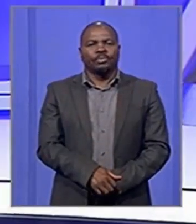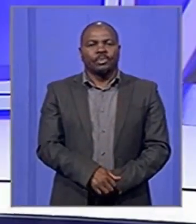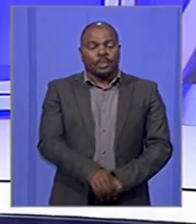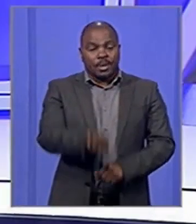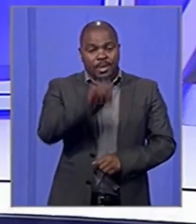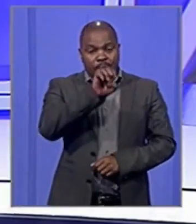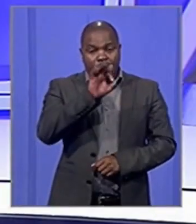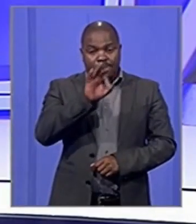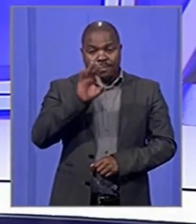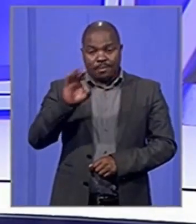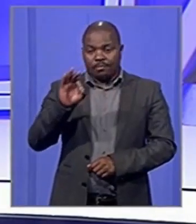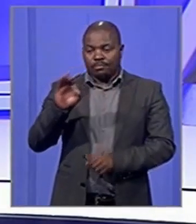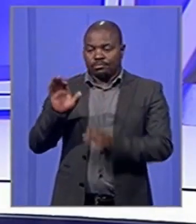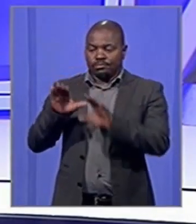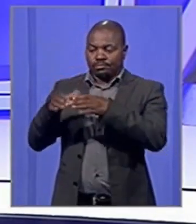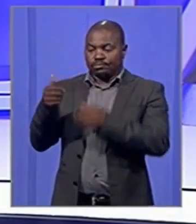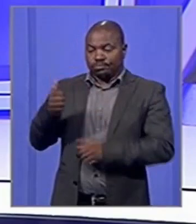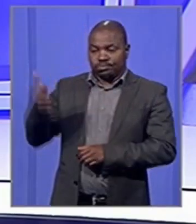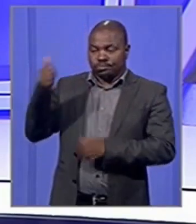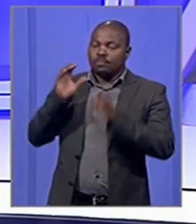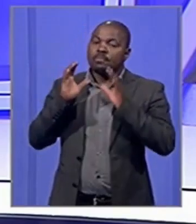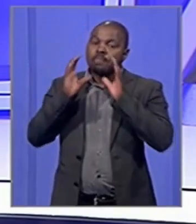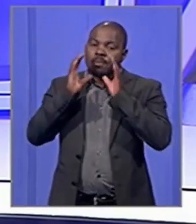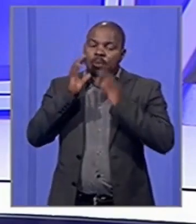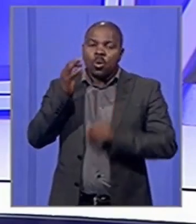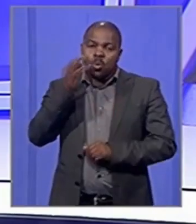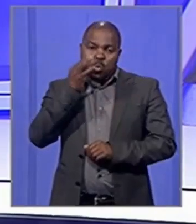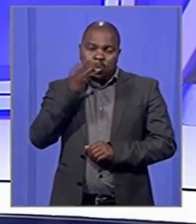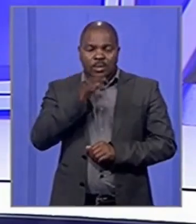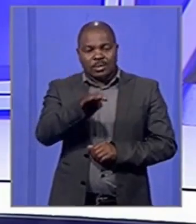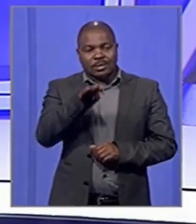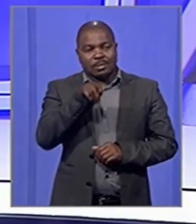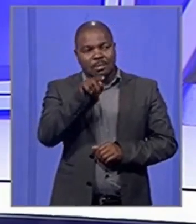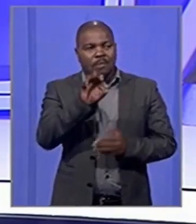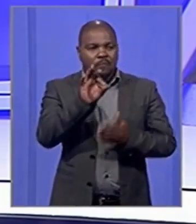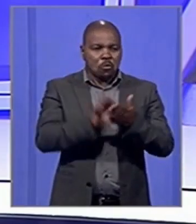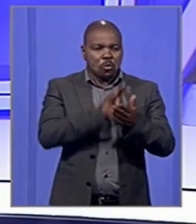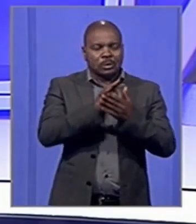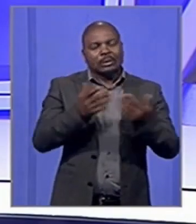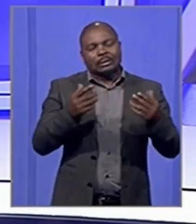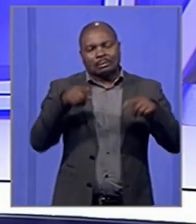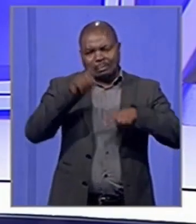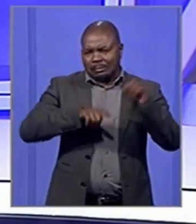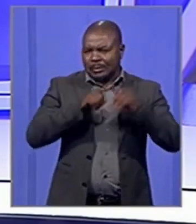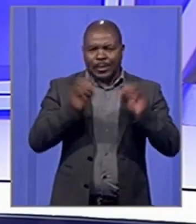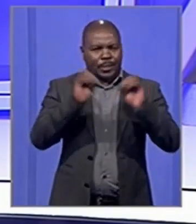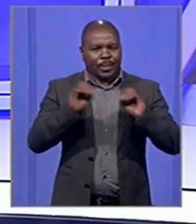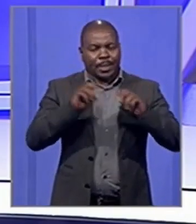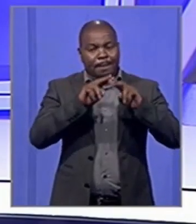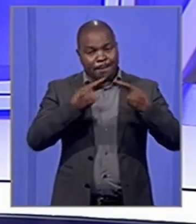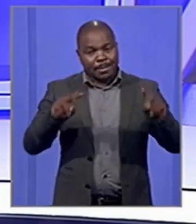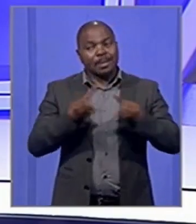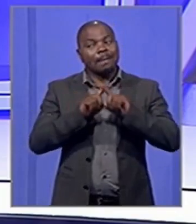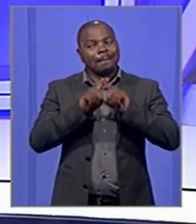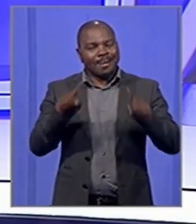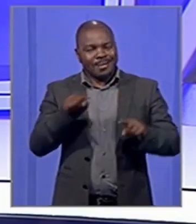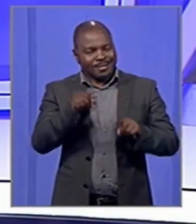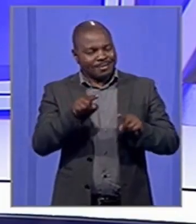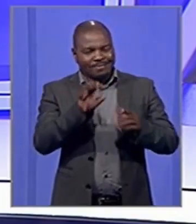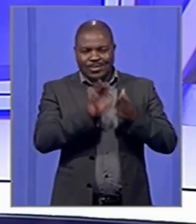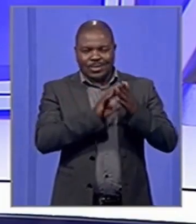Moetapele wa EFF Julius Malema o re le ha o bile le le ha o ne o sena merusu dikgethong tsa Zimbabwe fela tsamaiso ya dikgetho e bile le leeme le ho